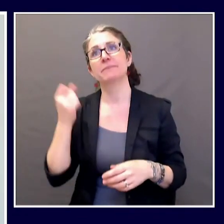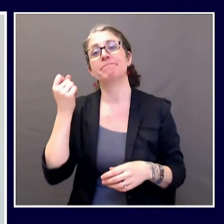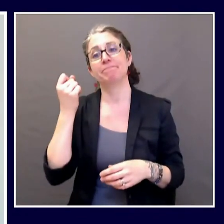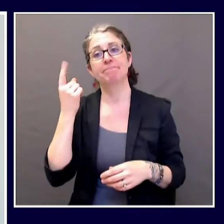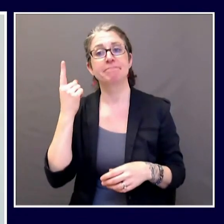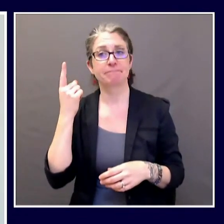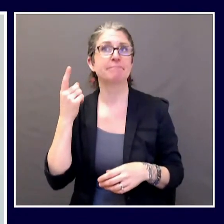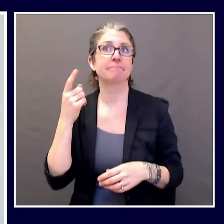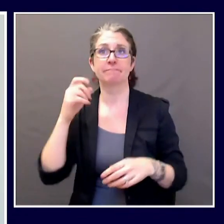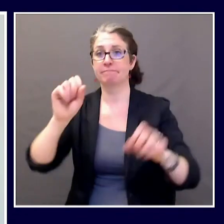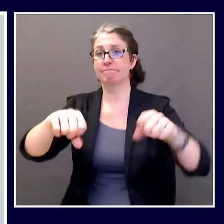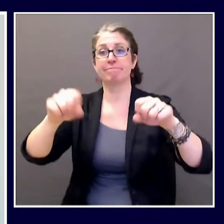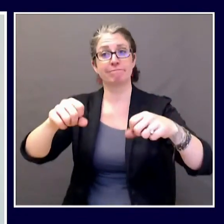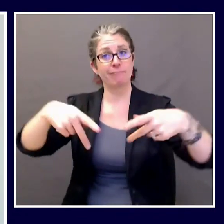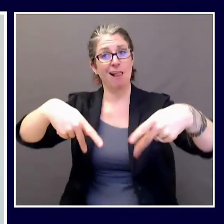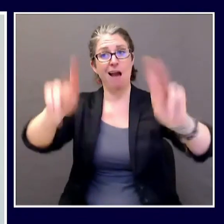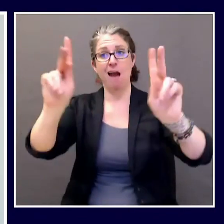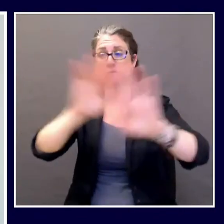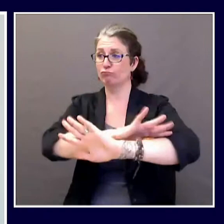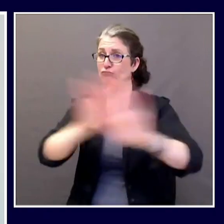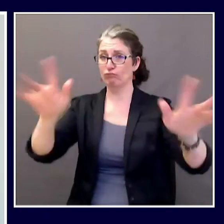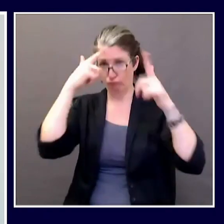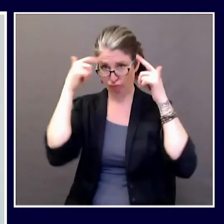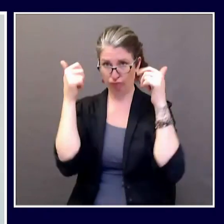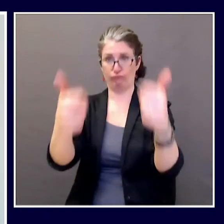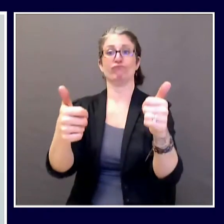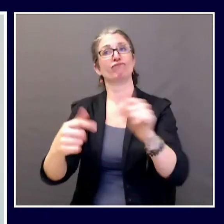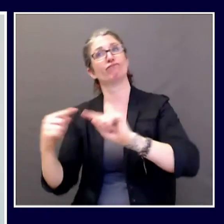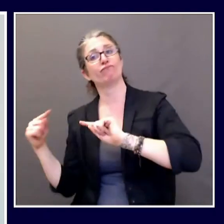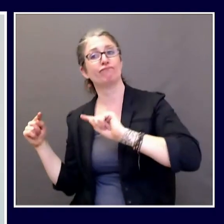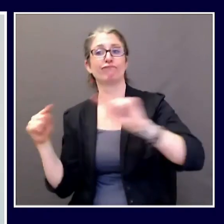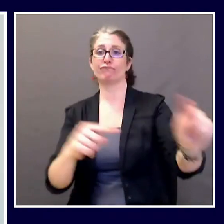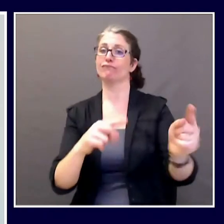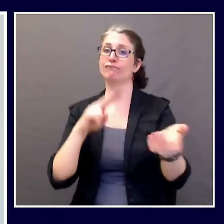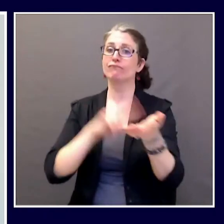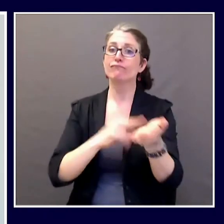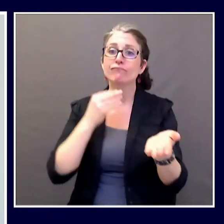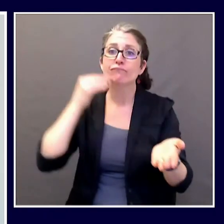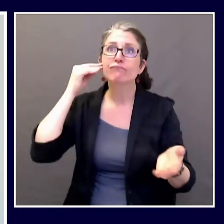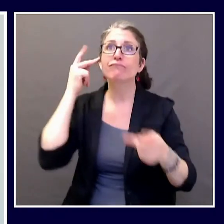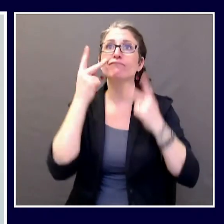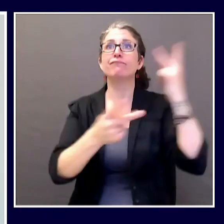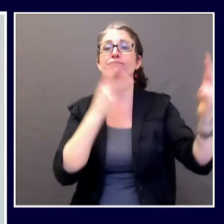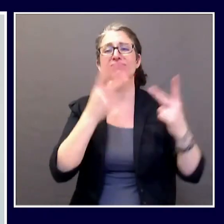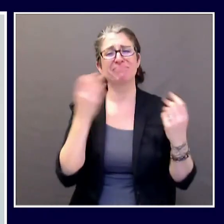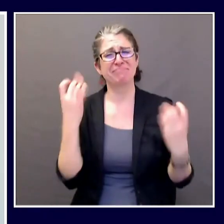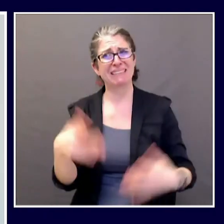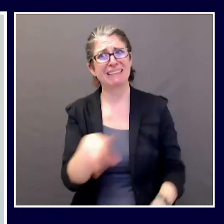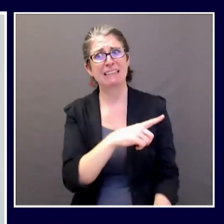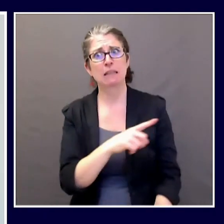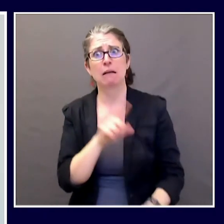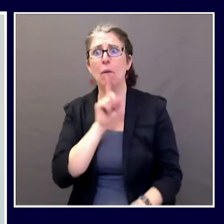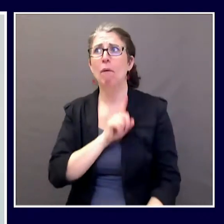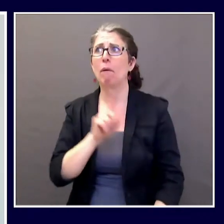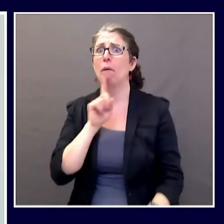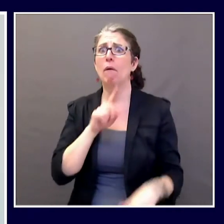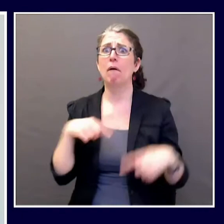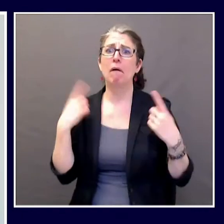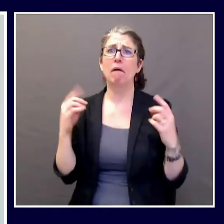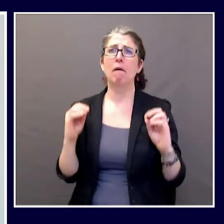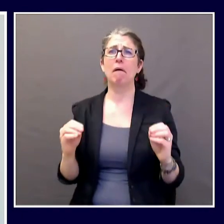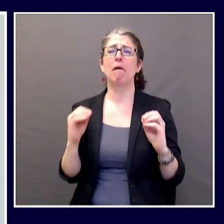consequences, be it anxiety or depression or confusion. So we are very excited to be putting out a memorandum this